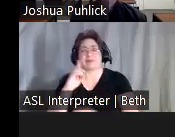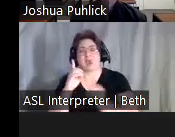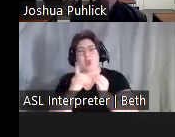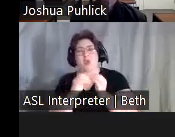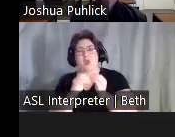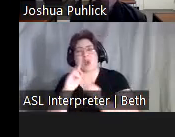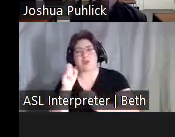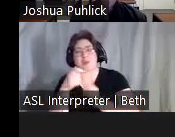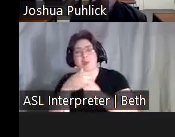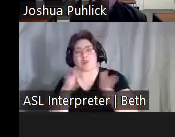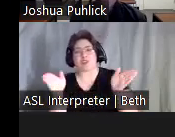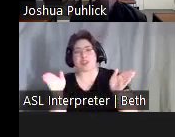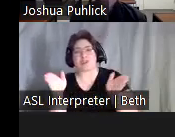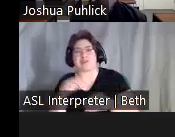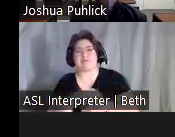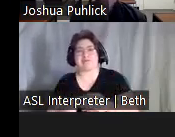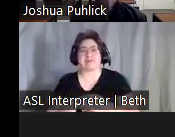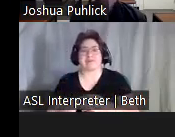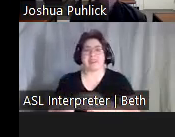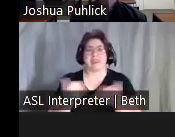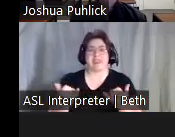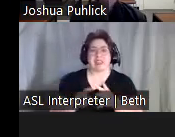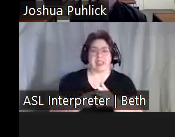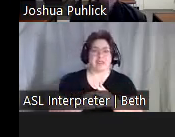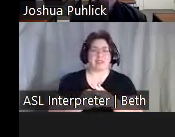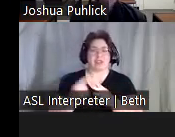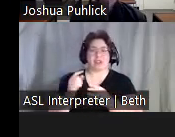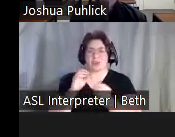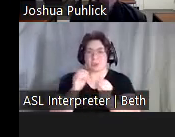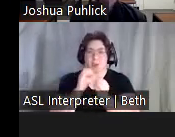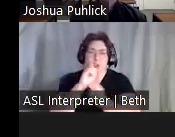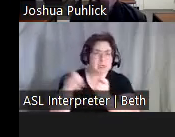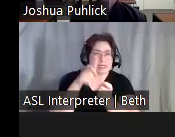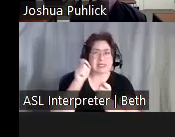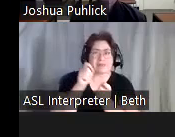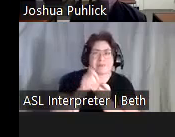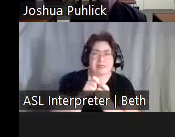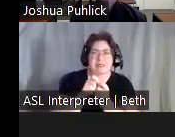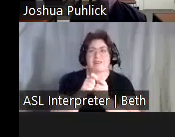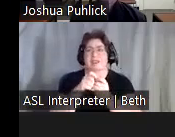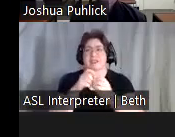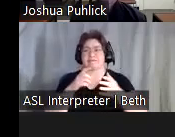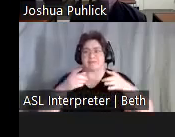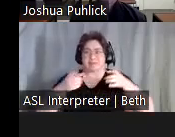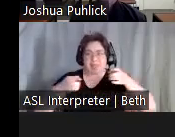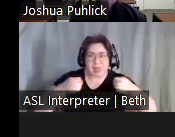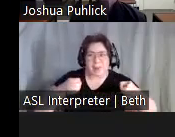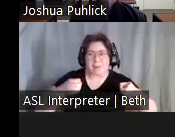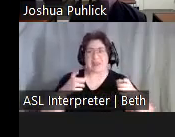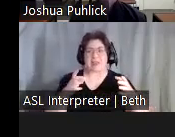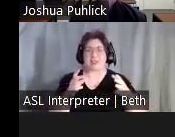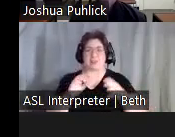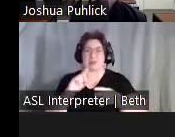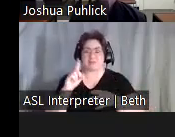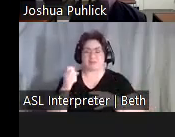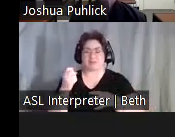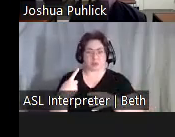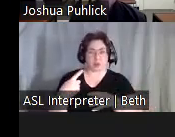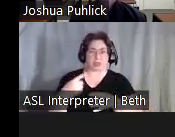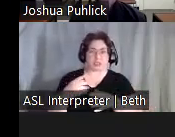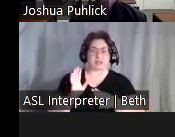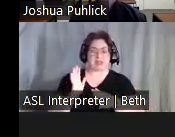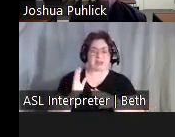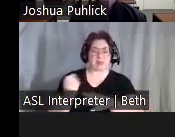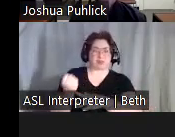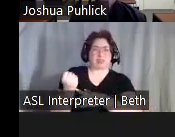Okay. Then we're starting to get some more specific kind of forest management questions that I'm going to save. But please, folks in the audience,